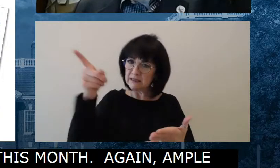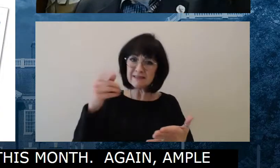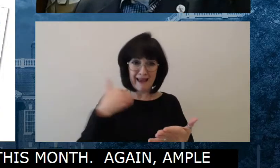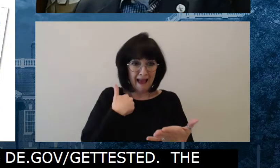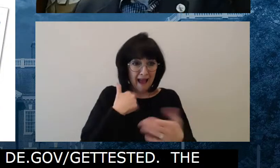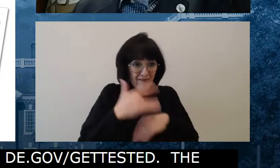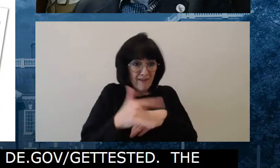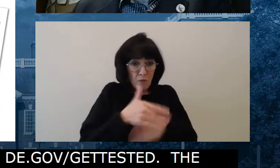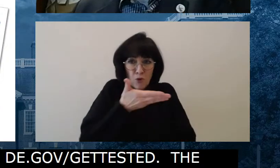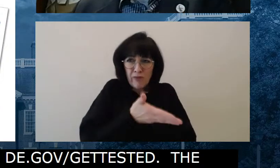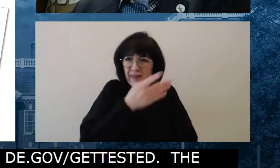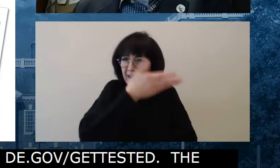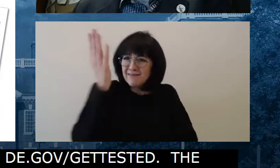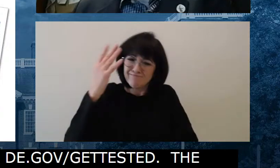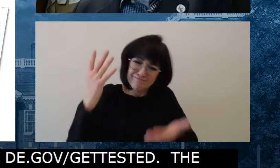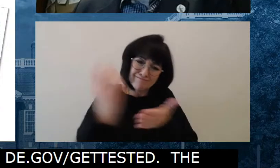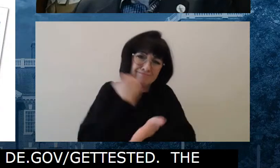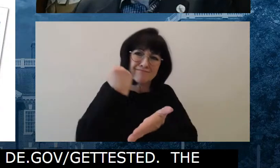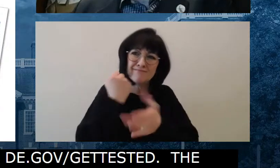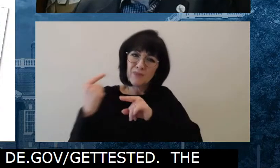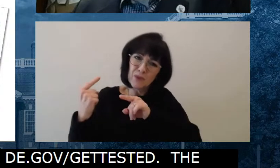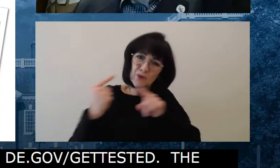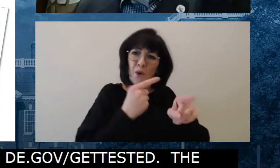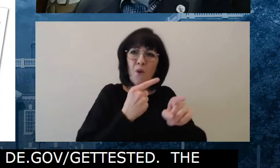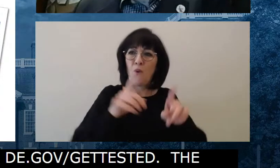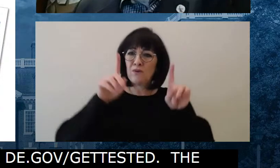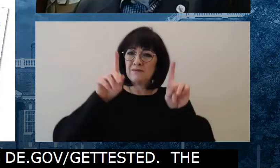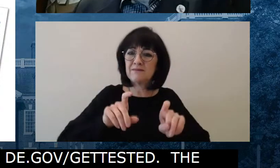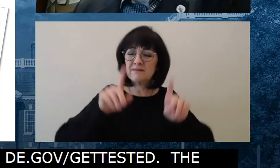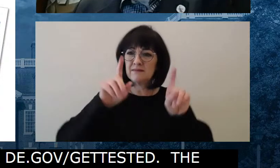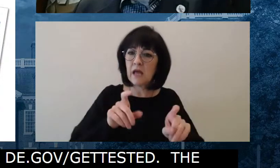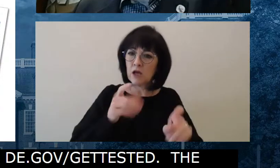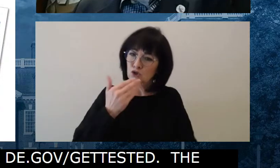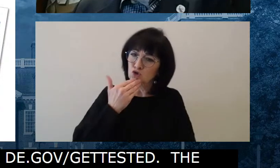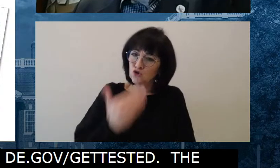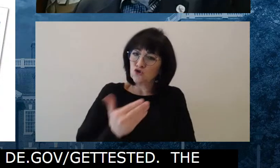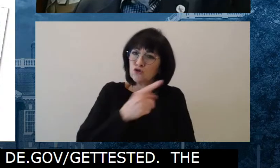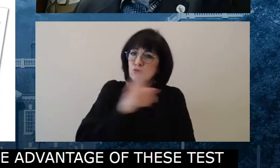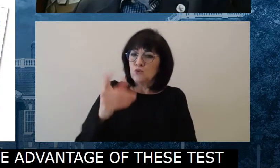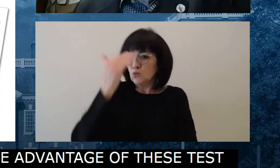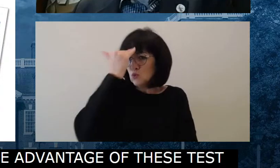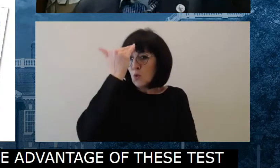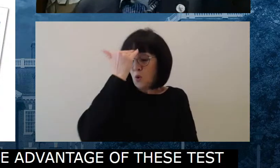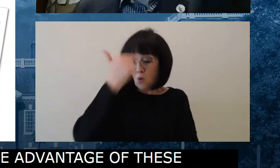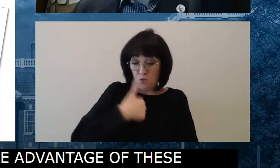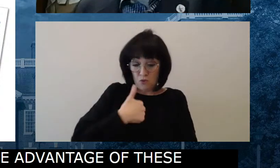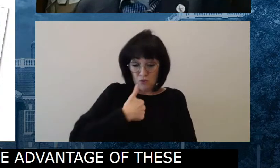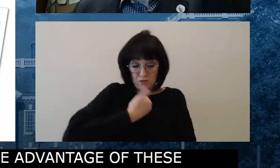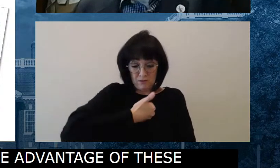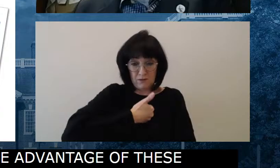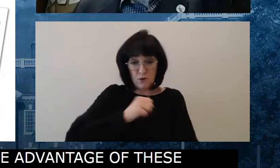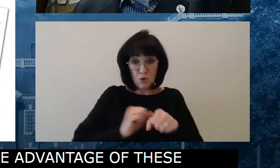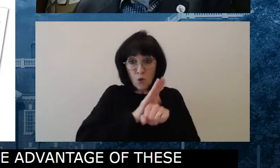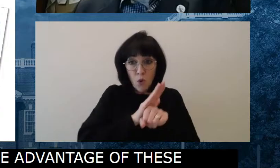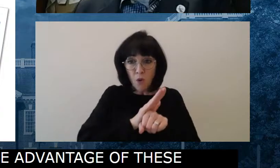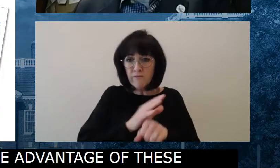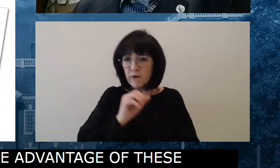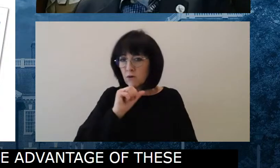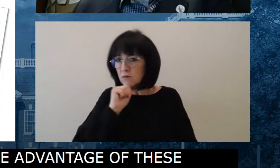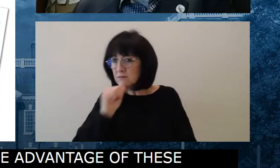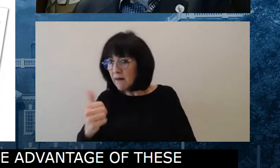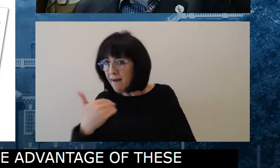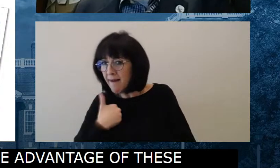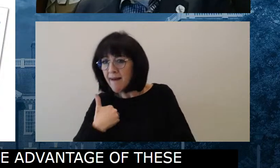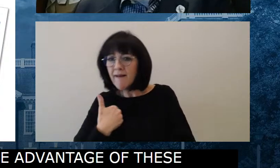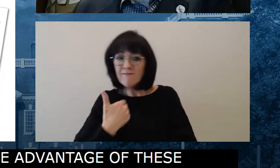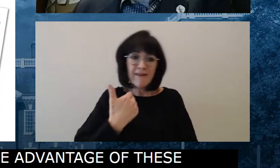have, the ability to expand the number of people that we get tested on a weekly basis. We're not slowing this